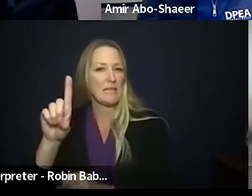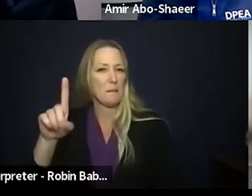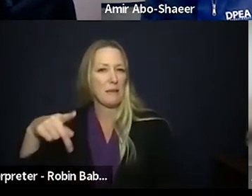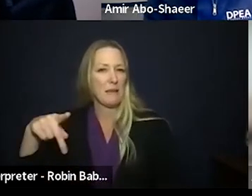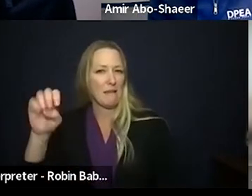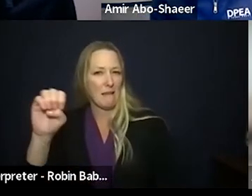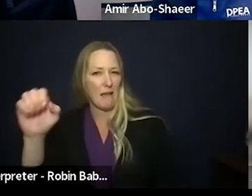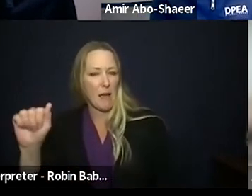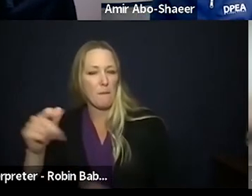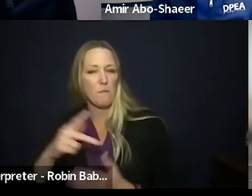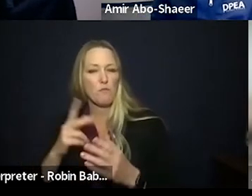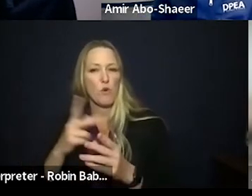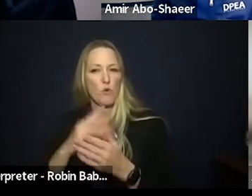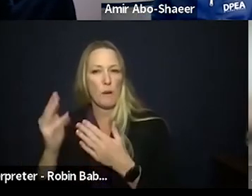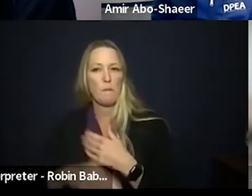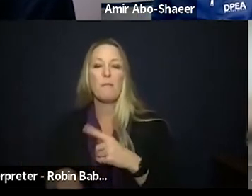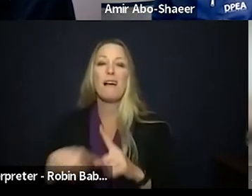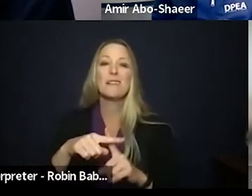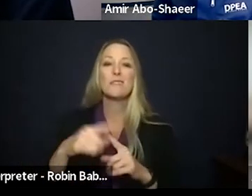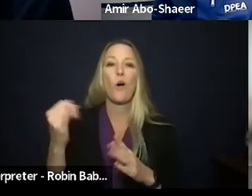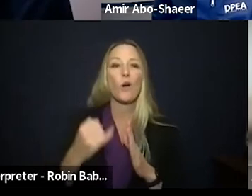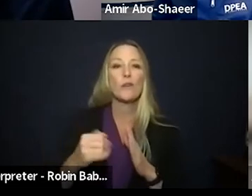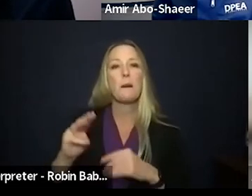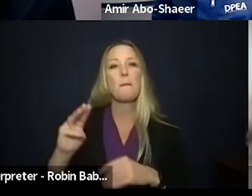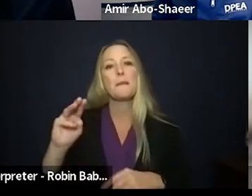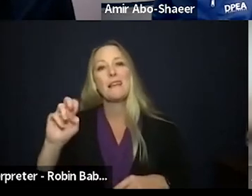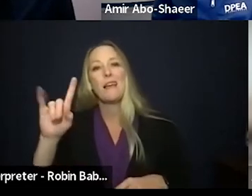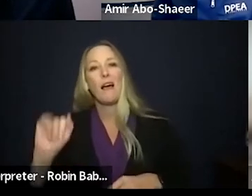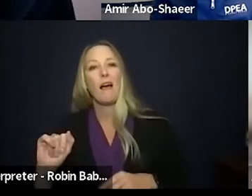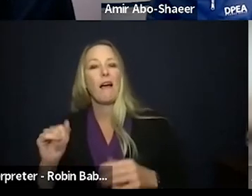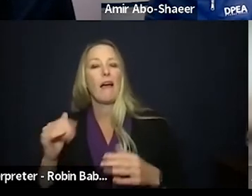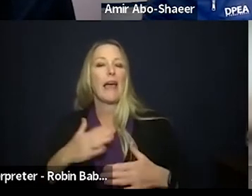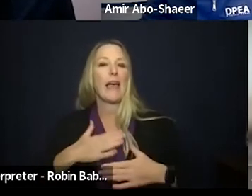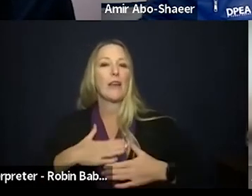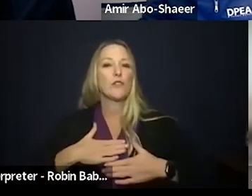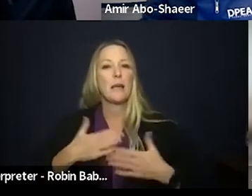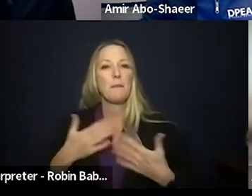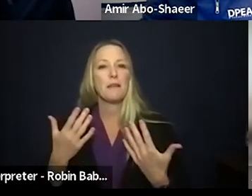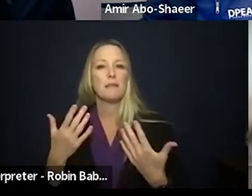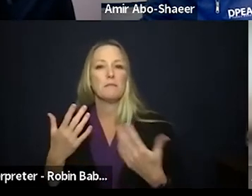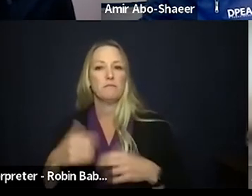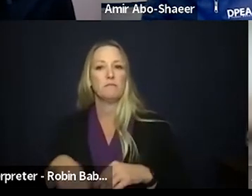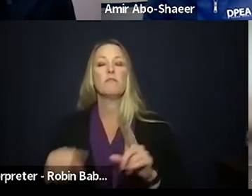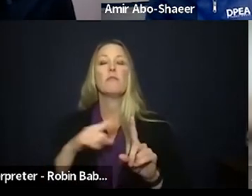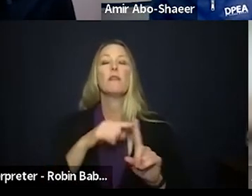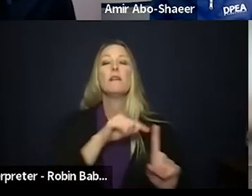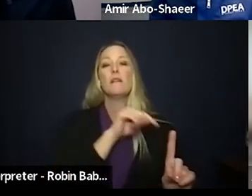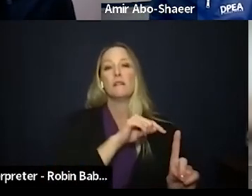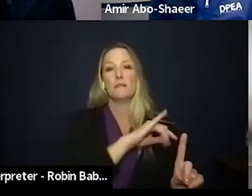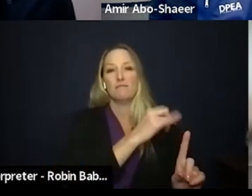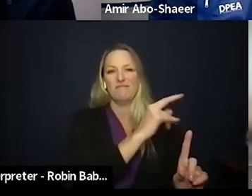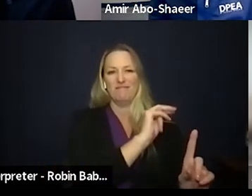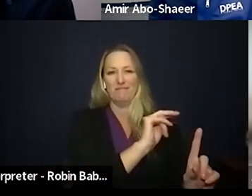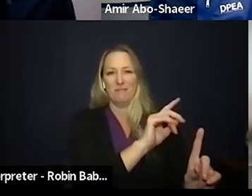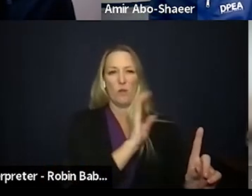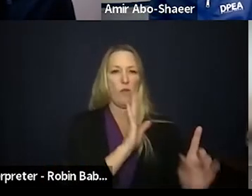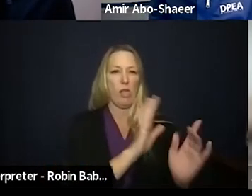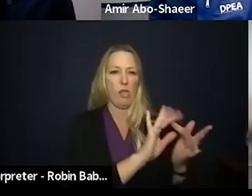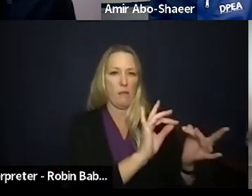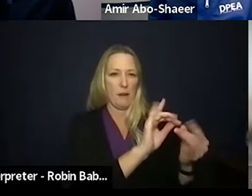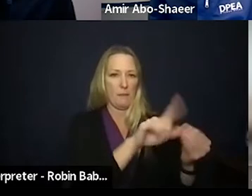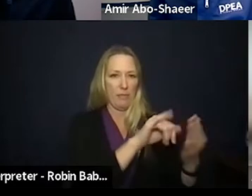also arts media and entertainment and john dent the program director for media is going to be speaking a little bit tonight as